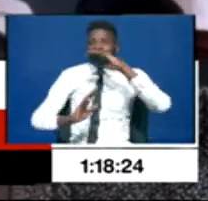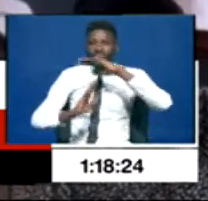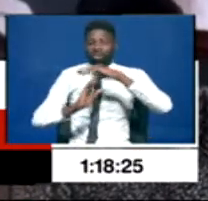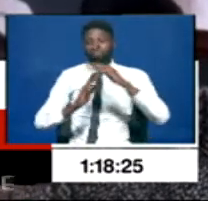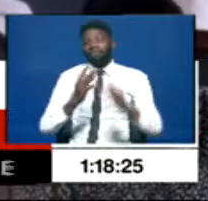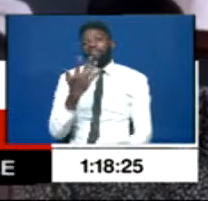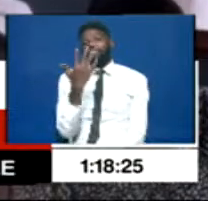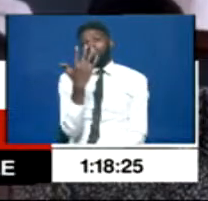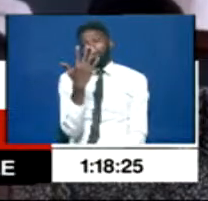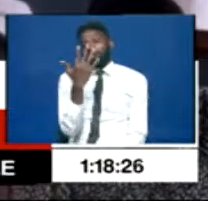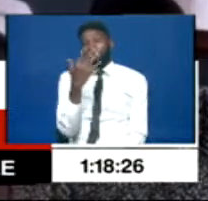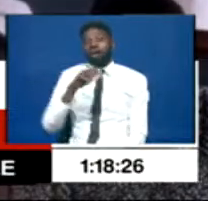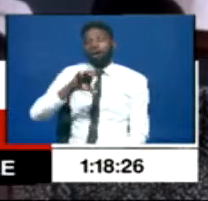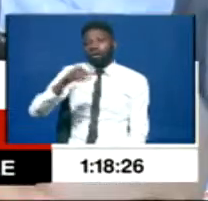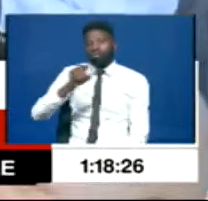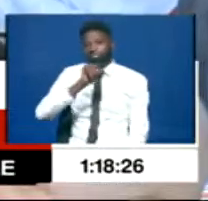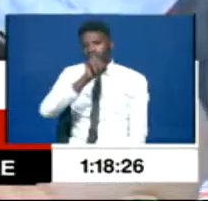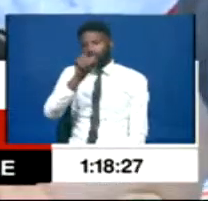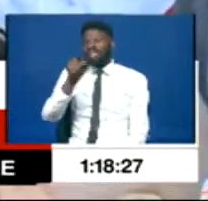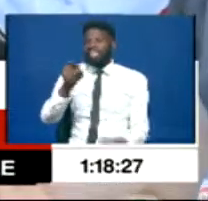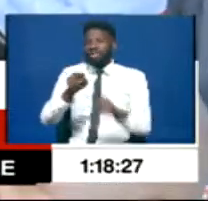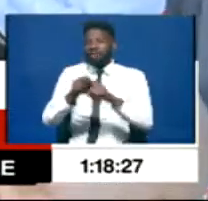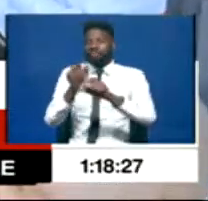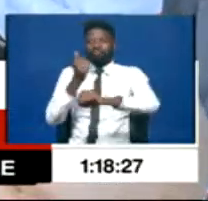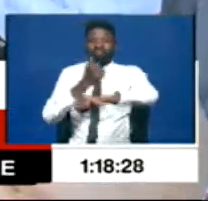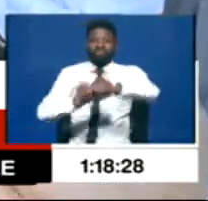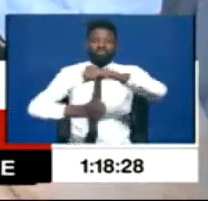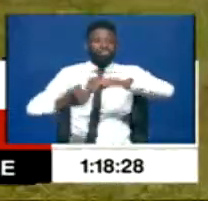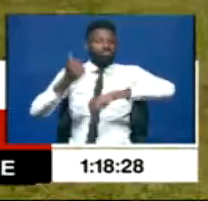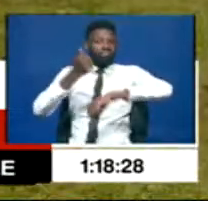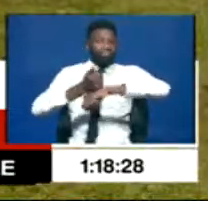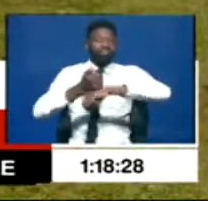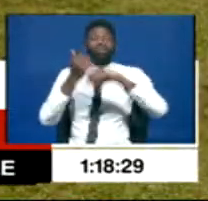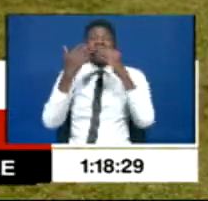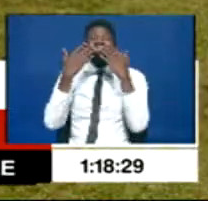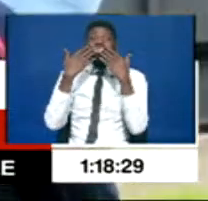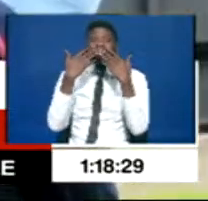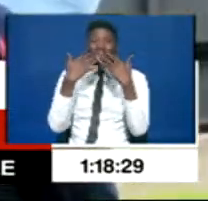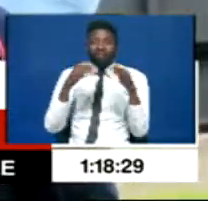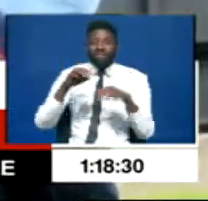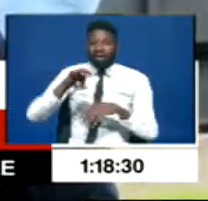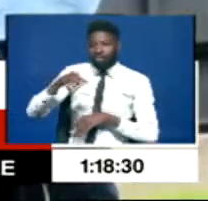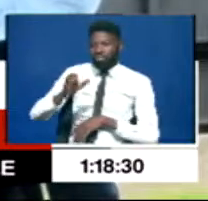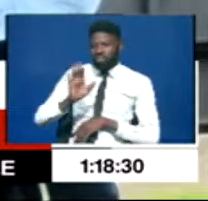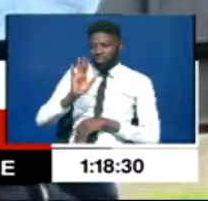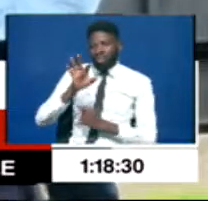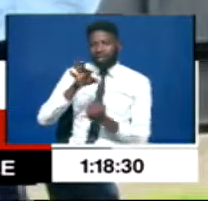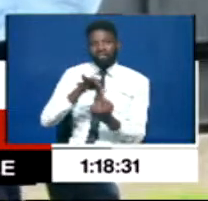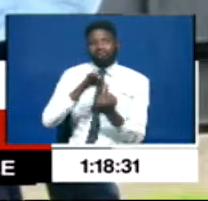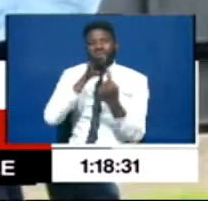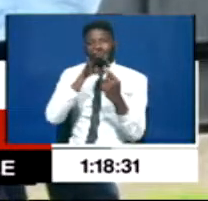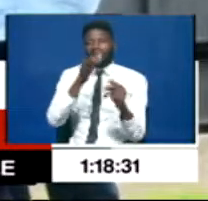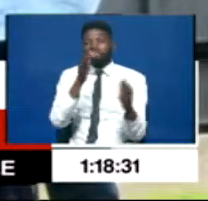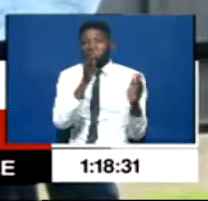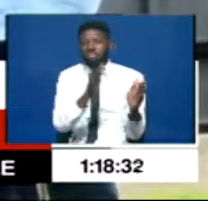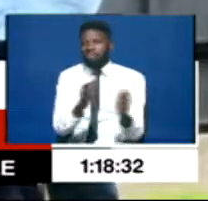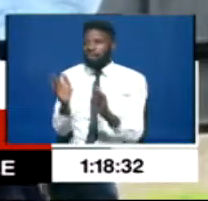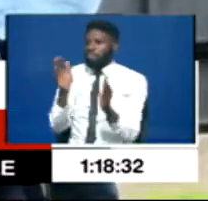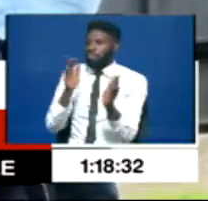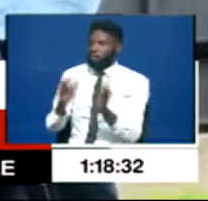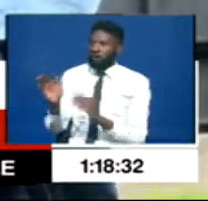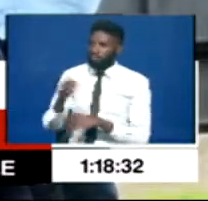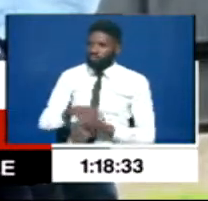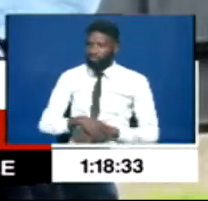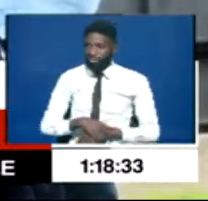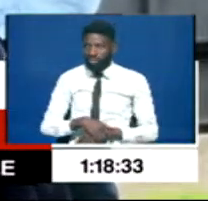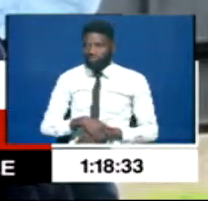place what we call county spatial plan. There are counties which are in the arid areas,